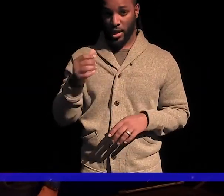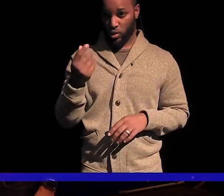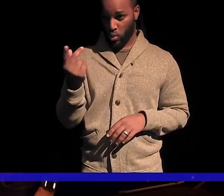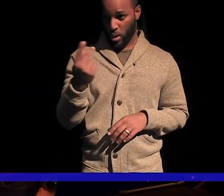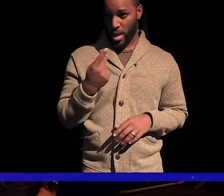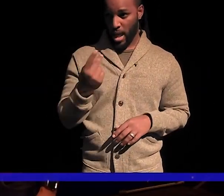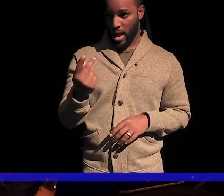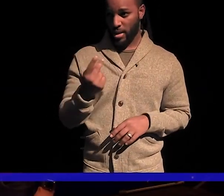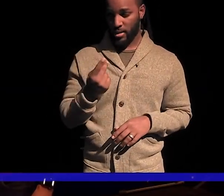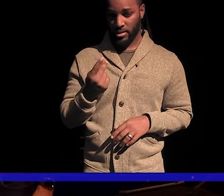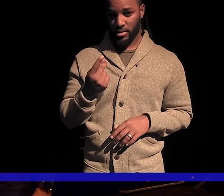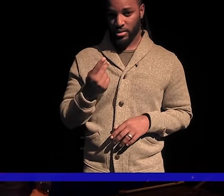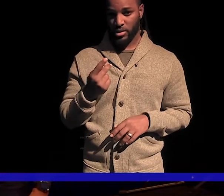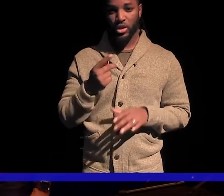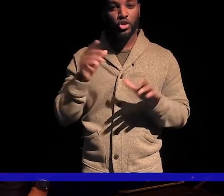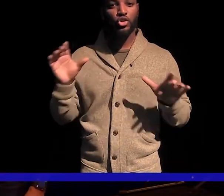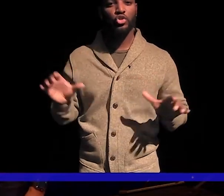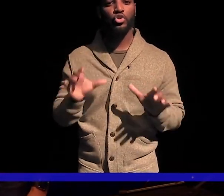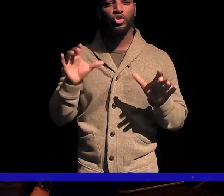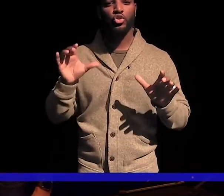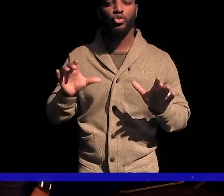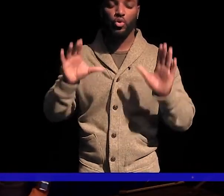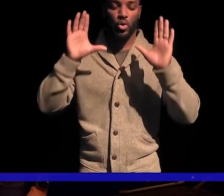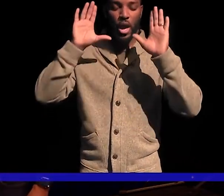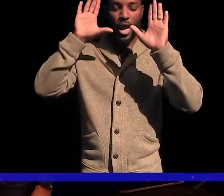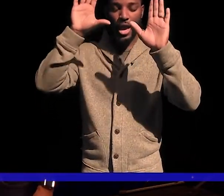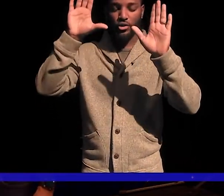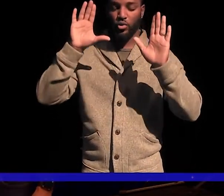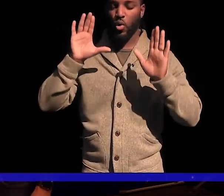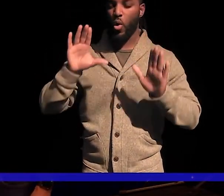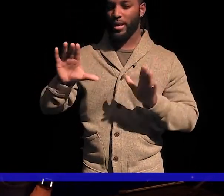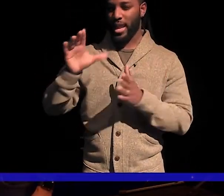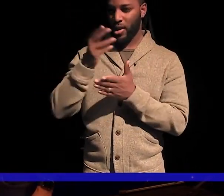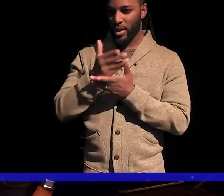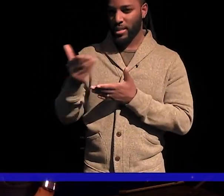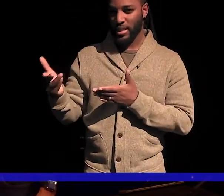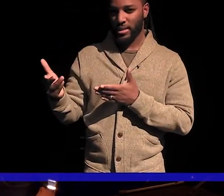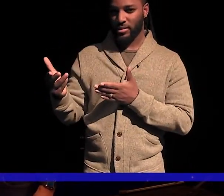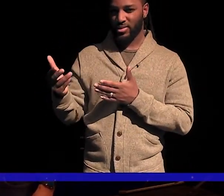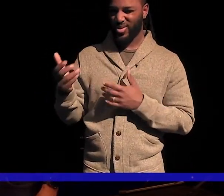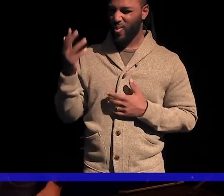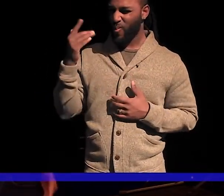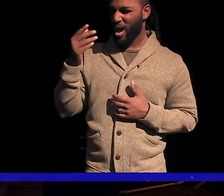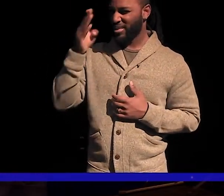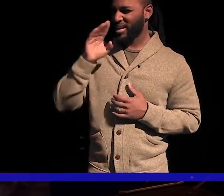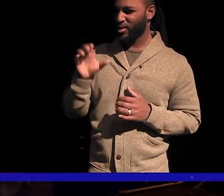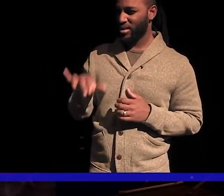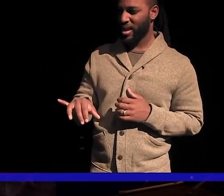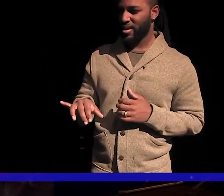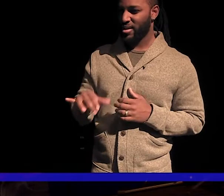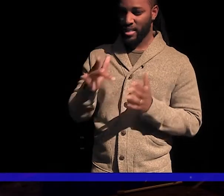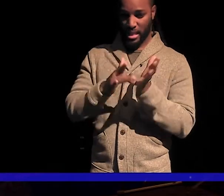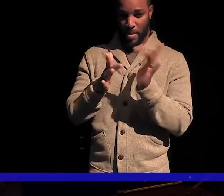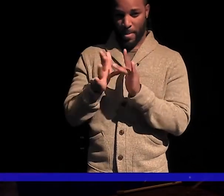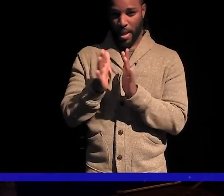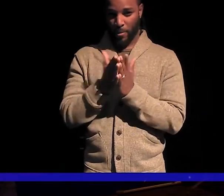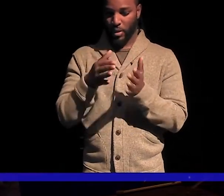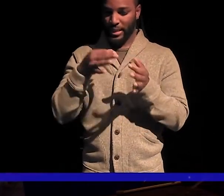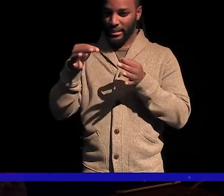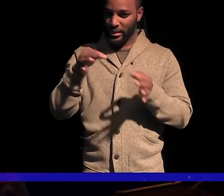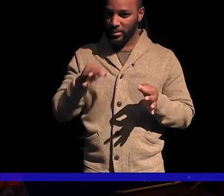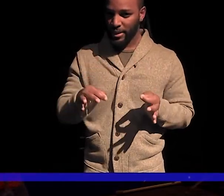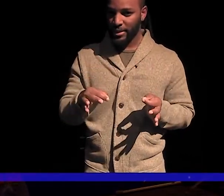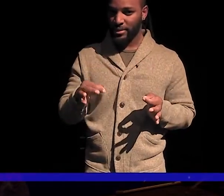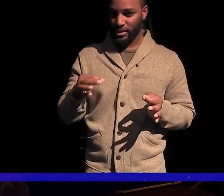I, to do extraordinary things. Why does he do that? The Bible explains it and says that we have